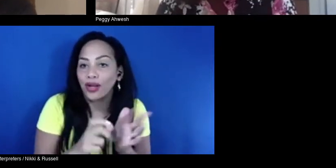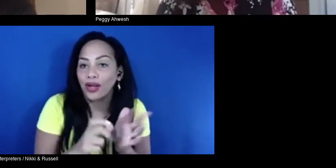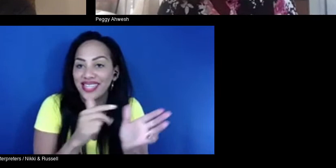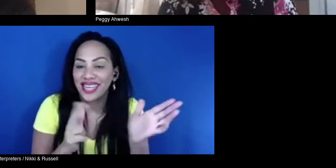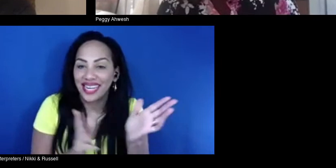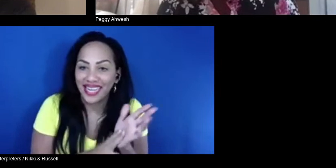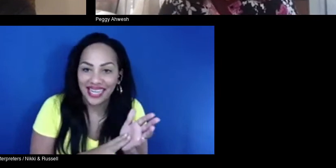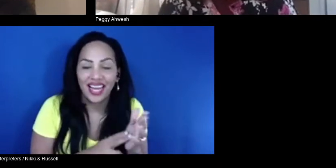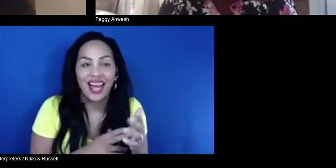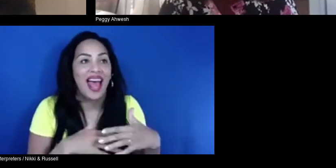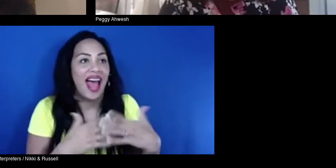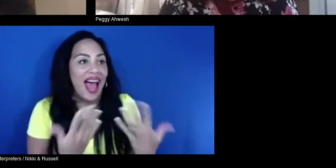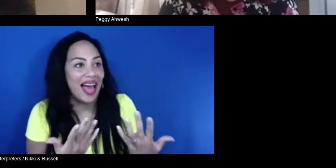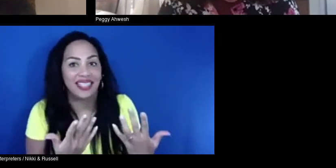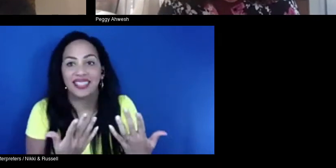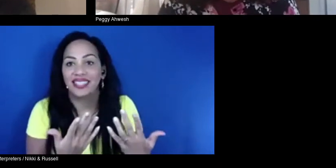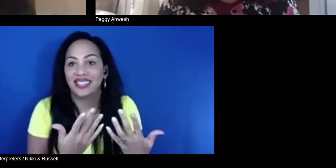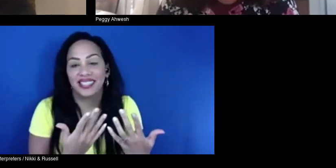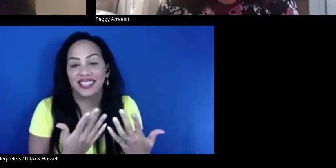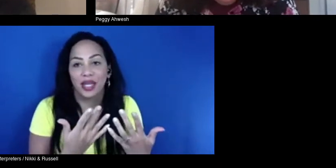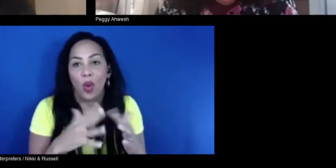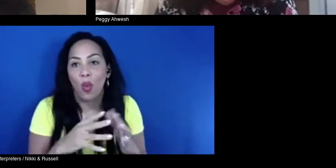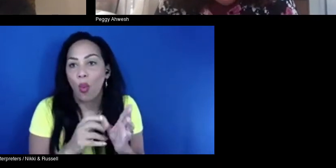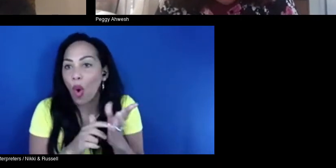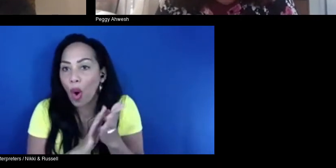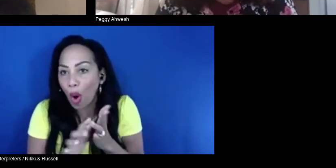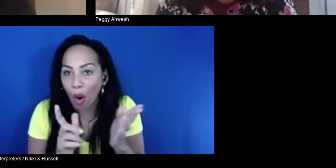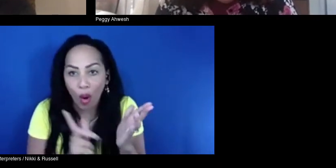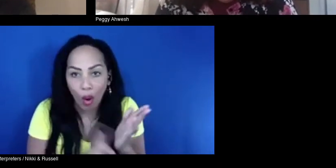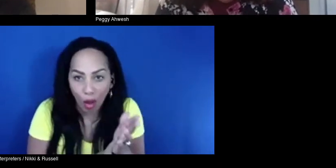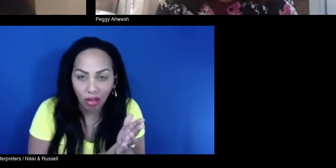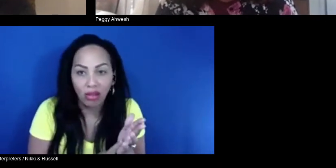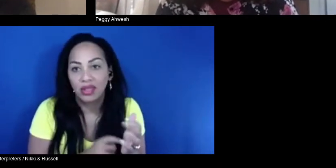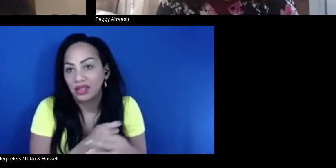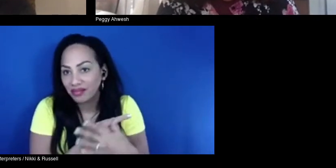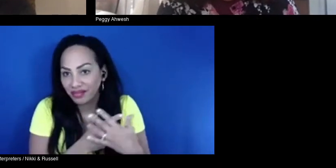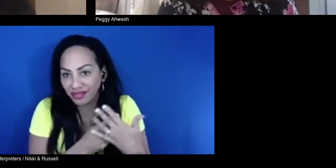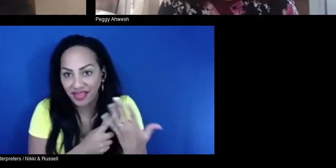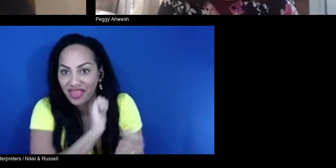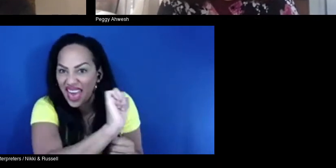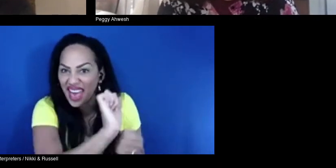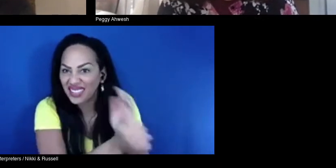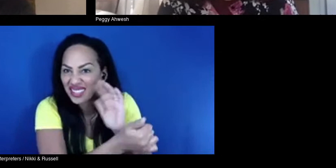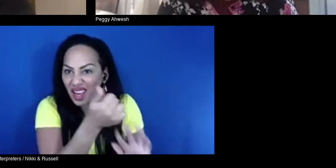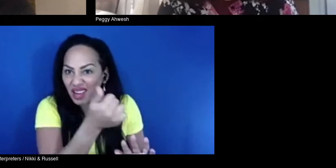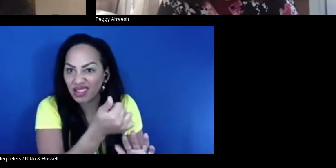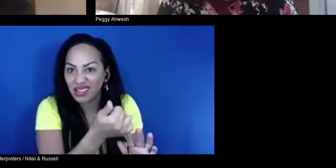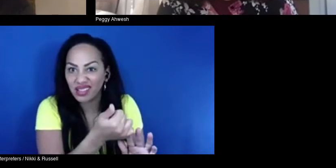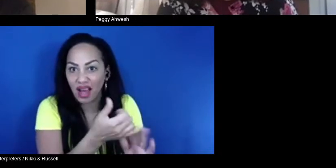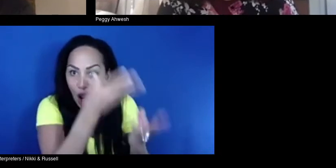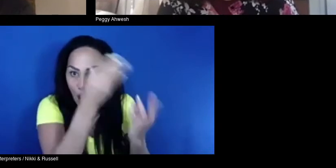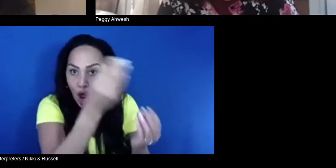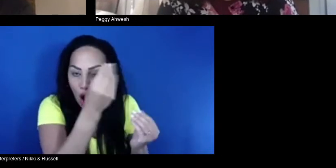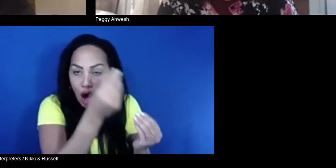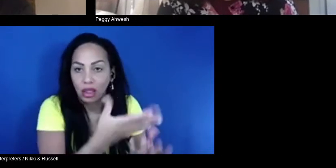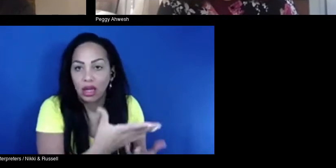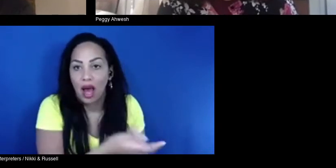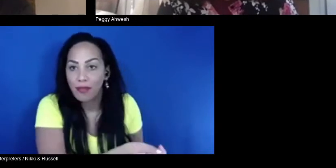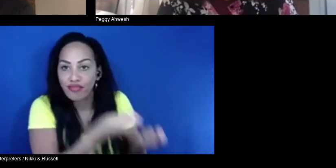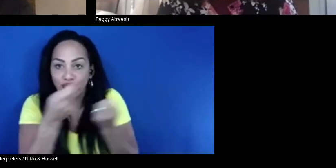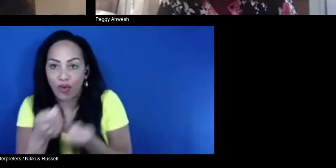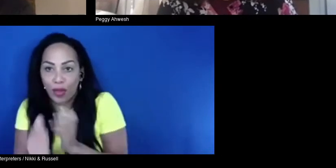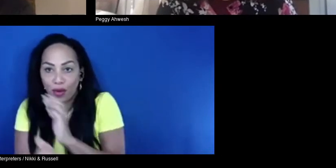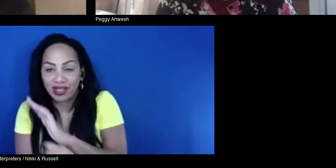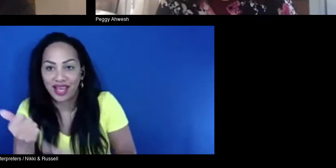kind of brought that to The Dead Man in a sense that even though I had a script, we would